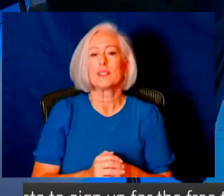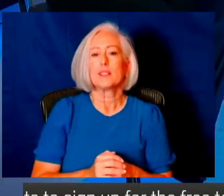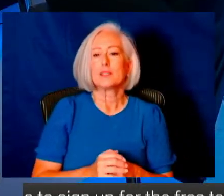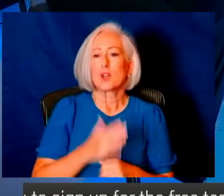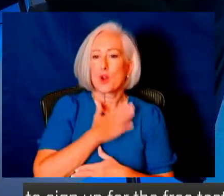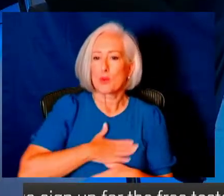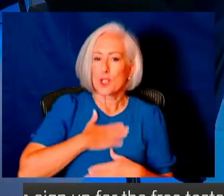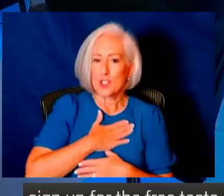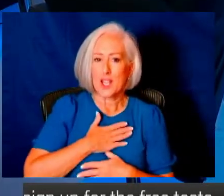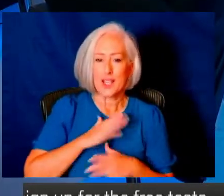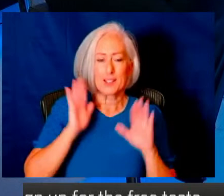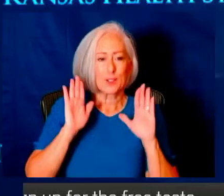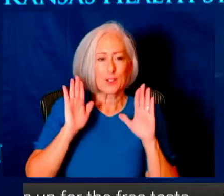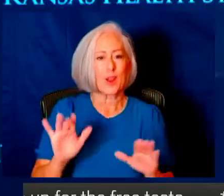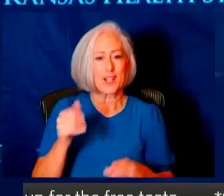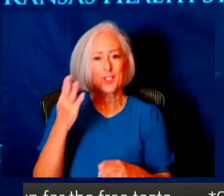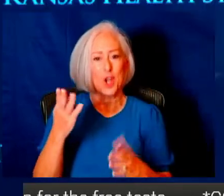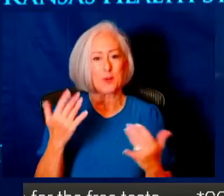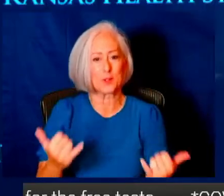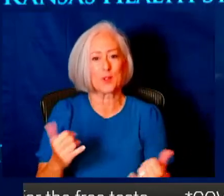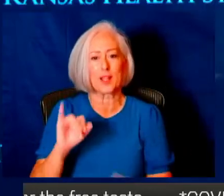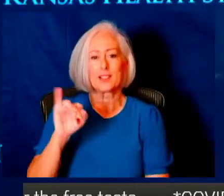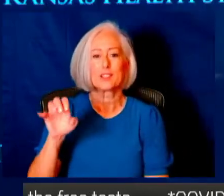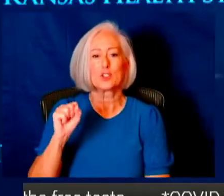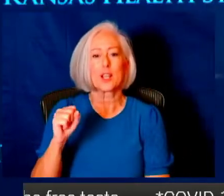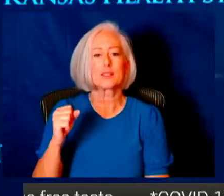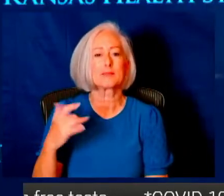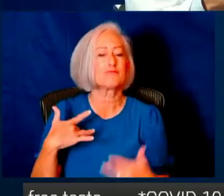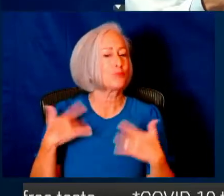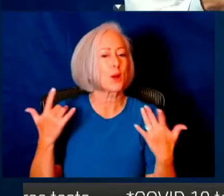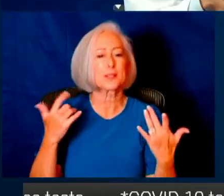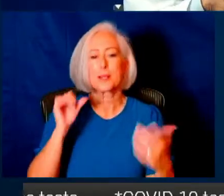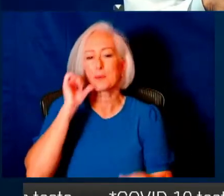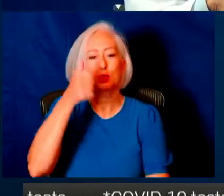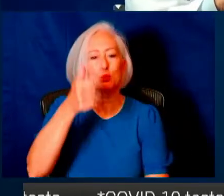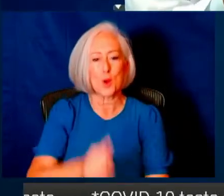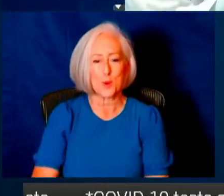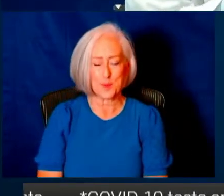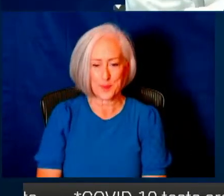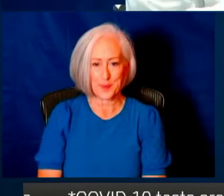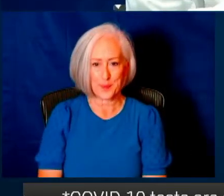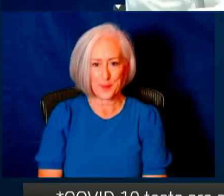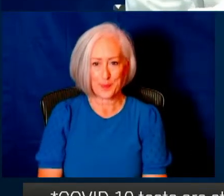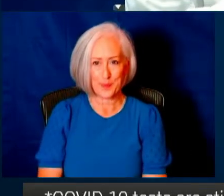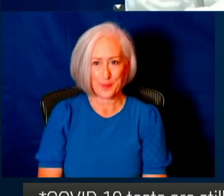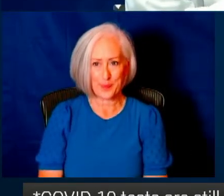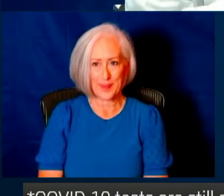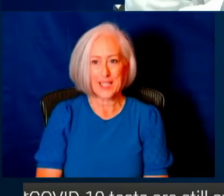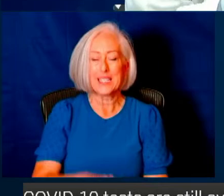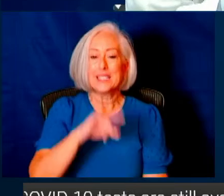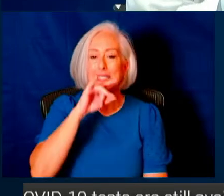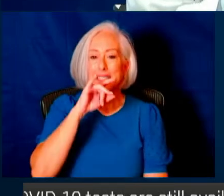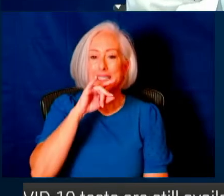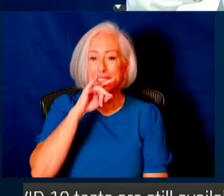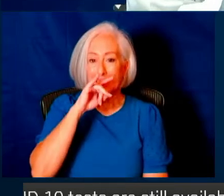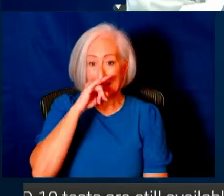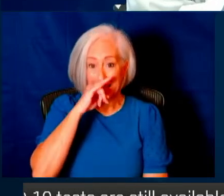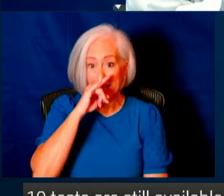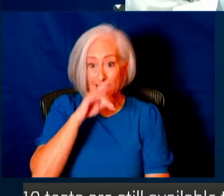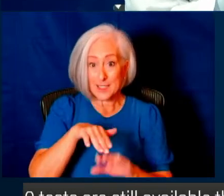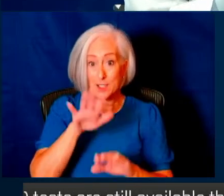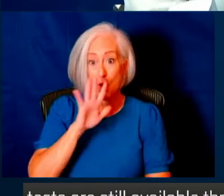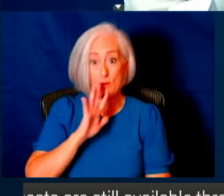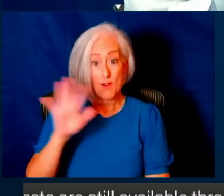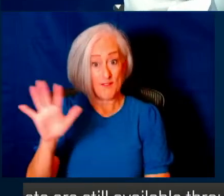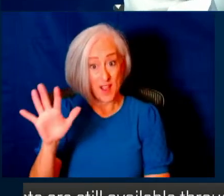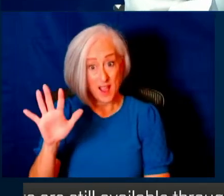message today. Jess, what do we got coming up tomorrow? All right. Well, tomorrow, kids 5 and older have been able to get the COVID vaccine